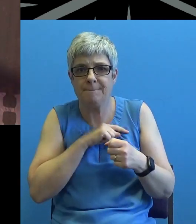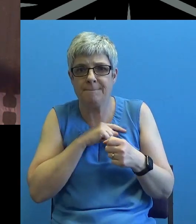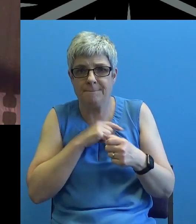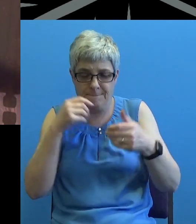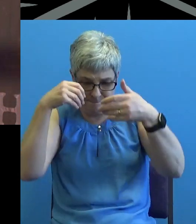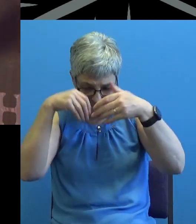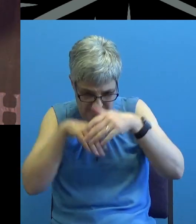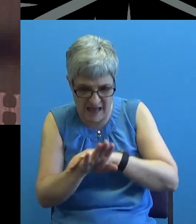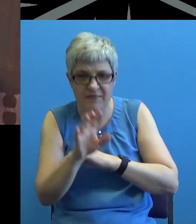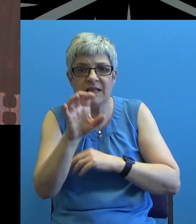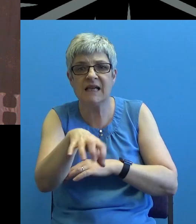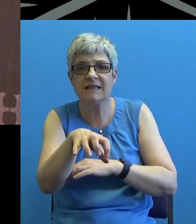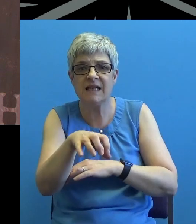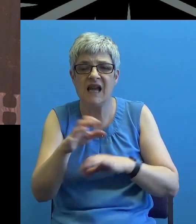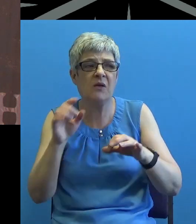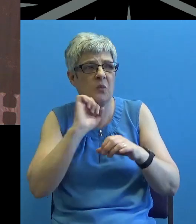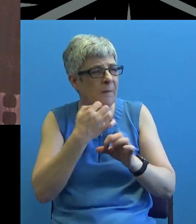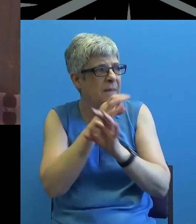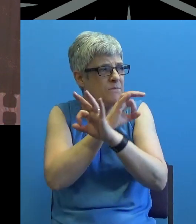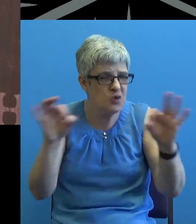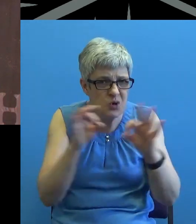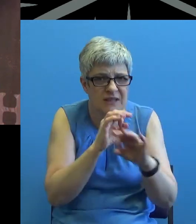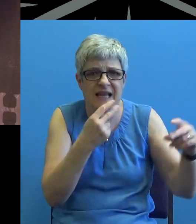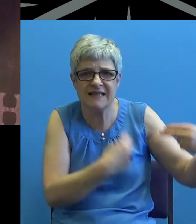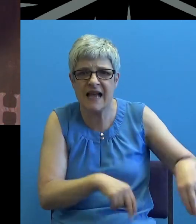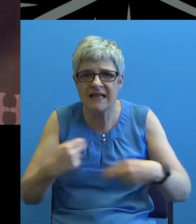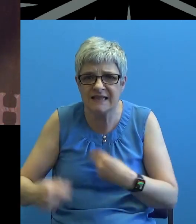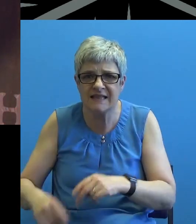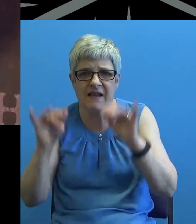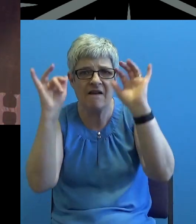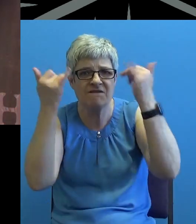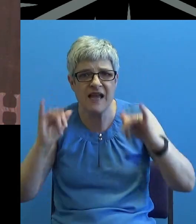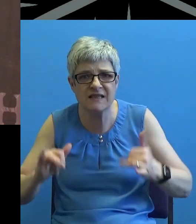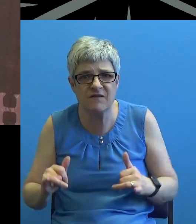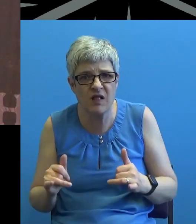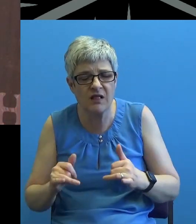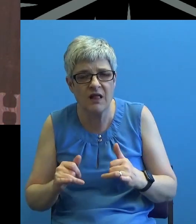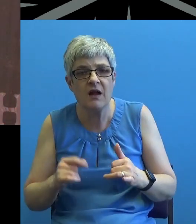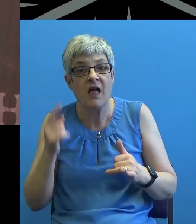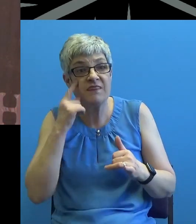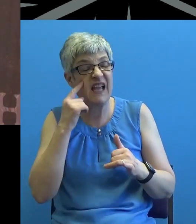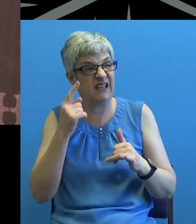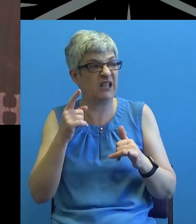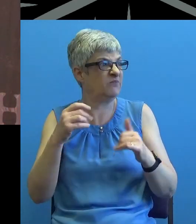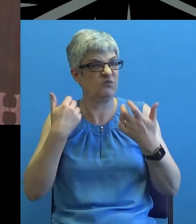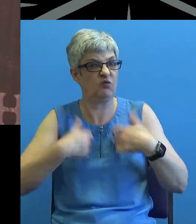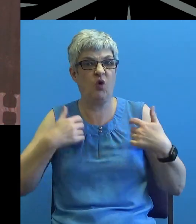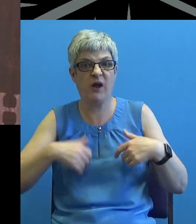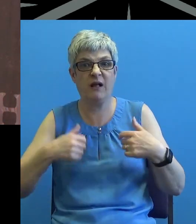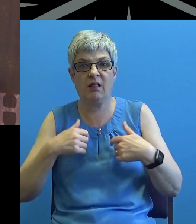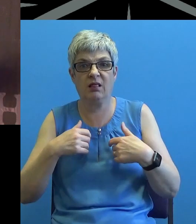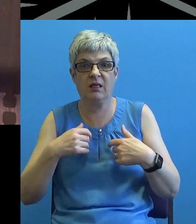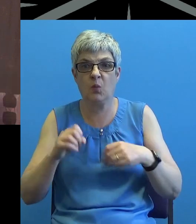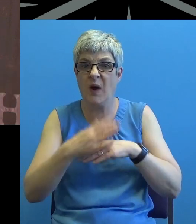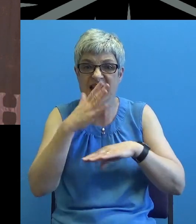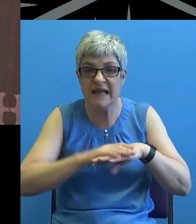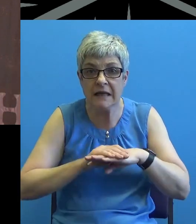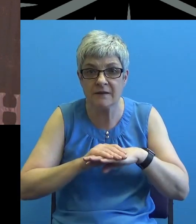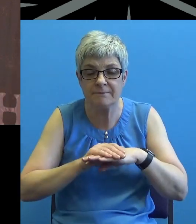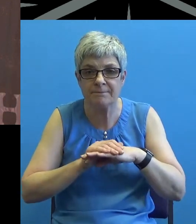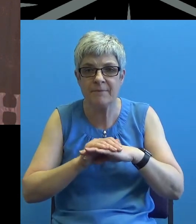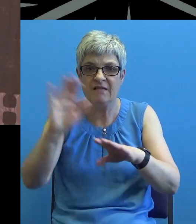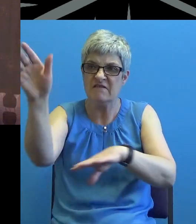this city. There would be music and dancing and festival atmospheres. Think royal wedding, flag waving, the mall